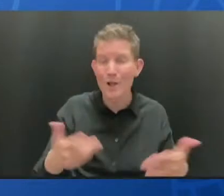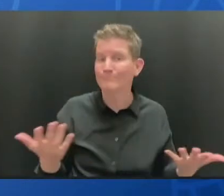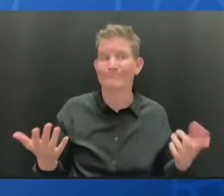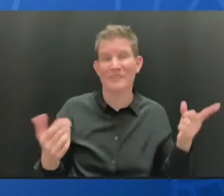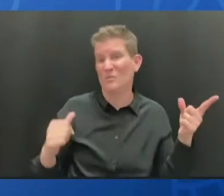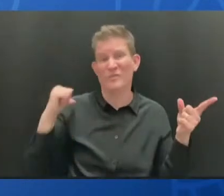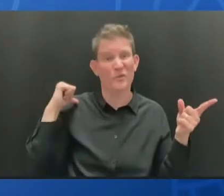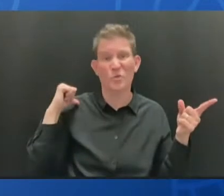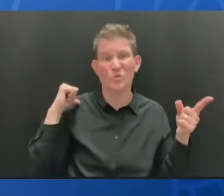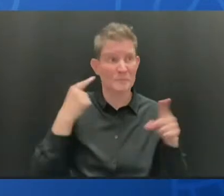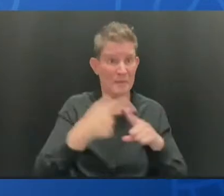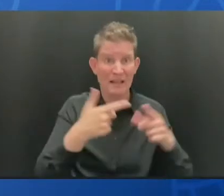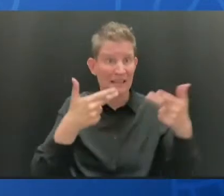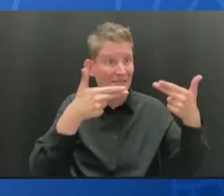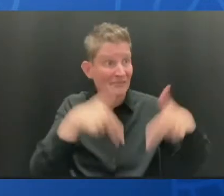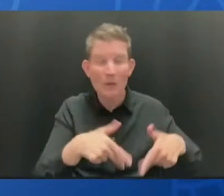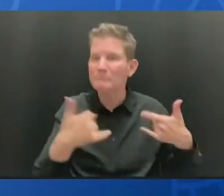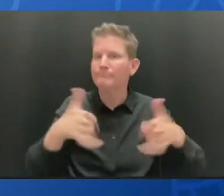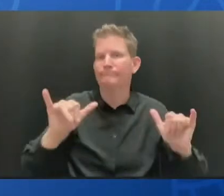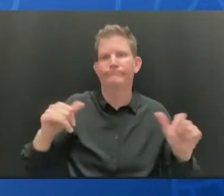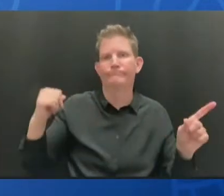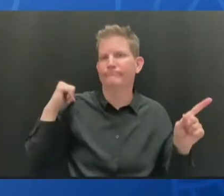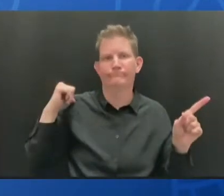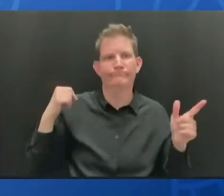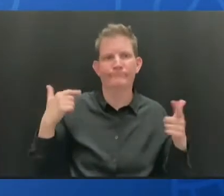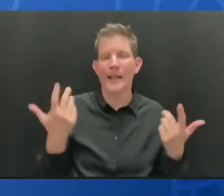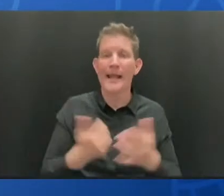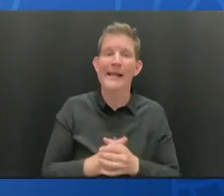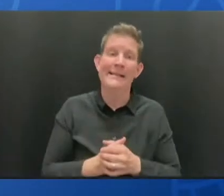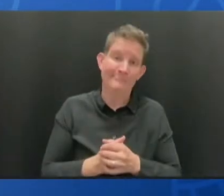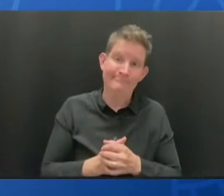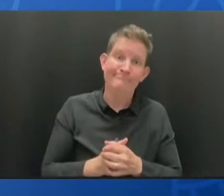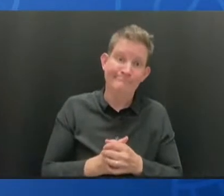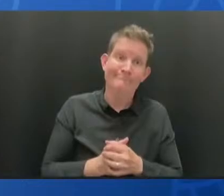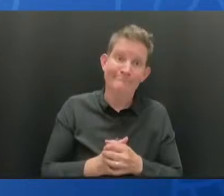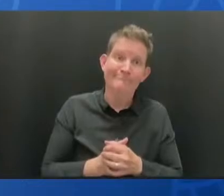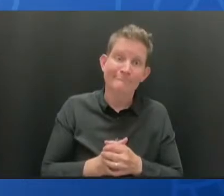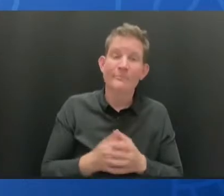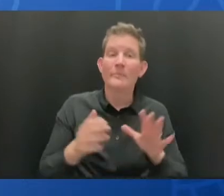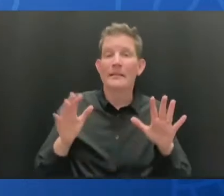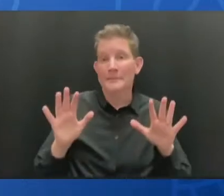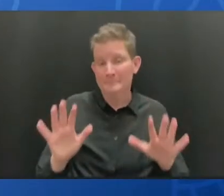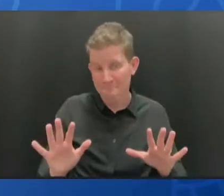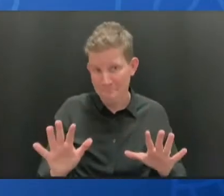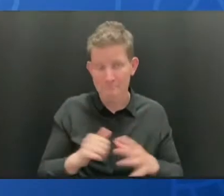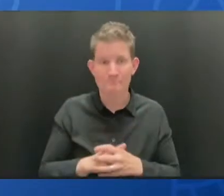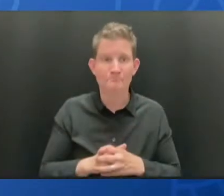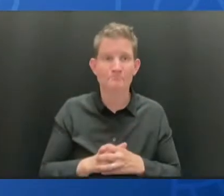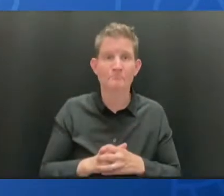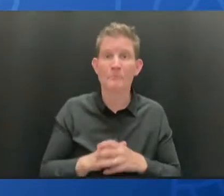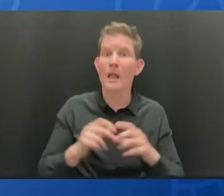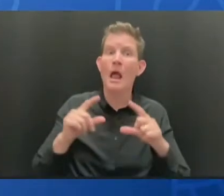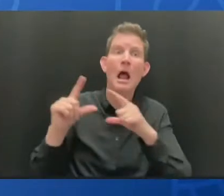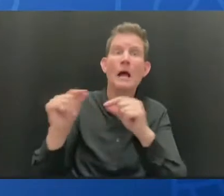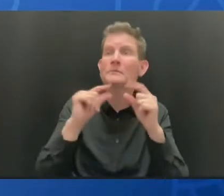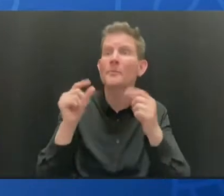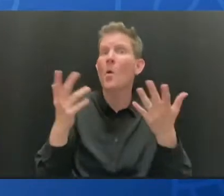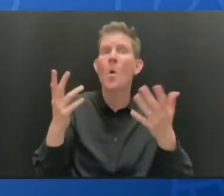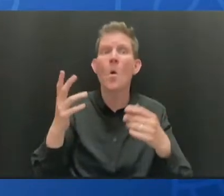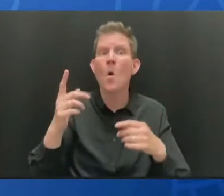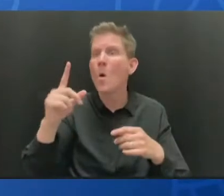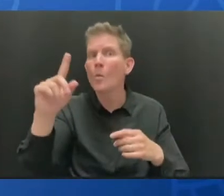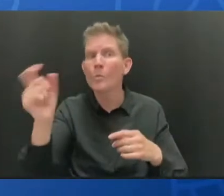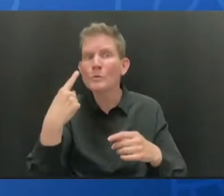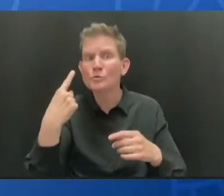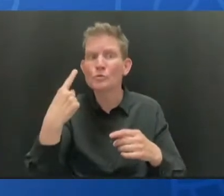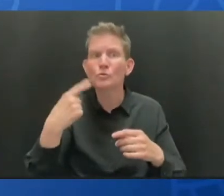that's without confirming what might be gossip or single reports, the fact of the matter is Hamas has